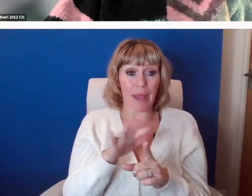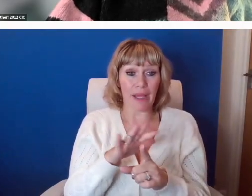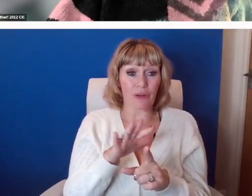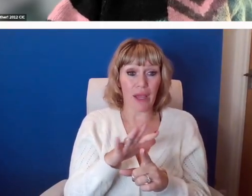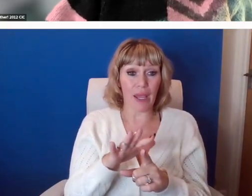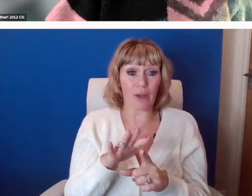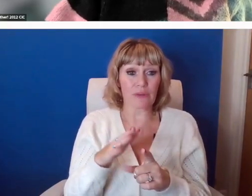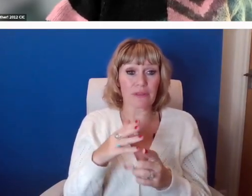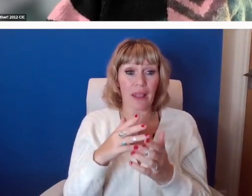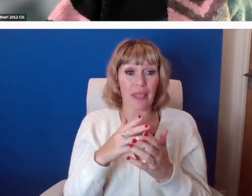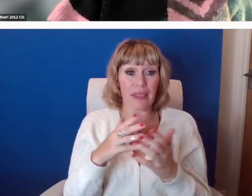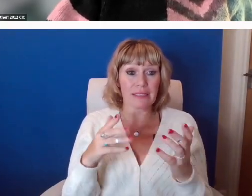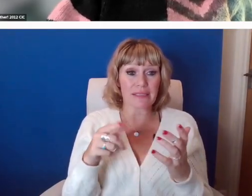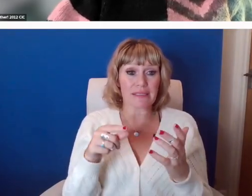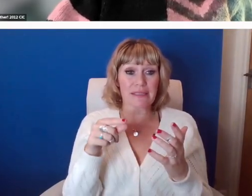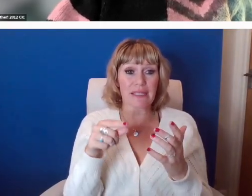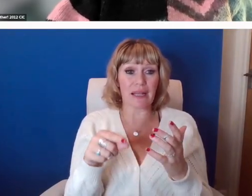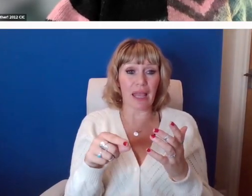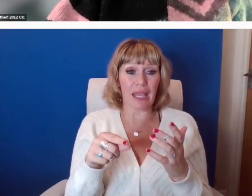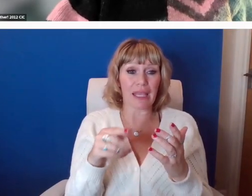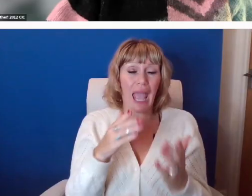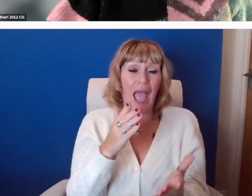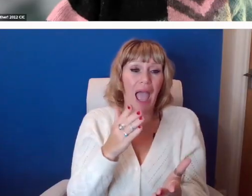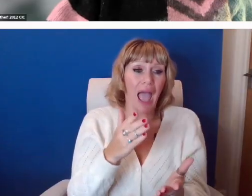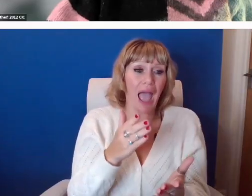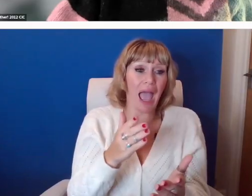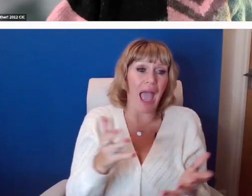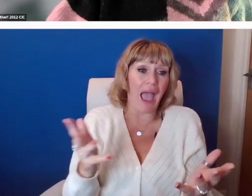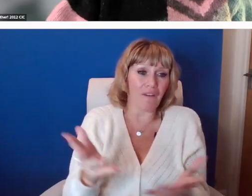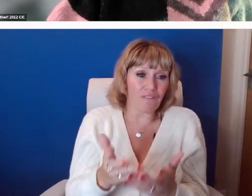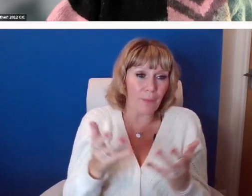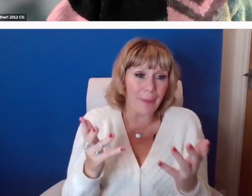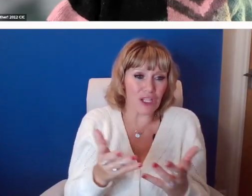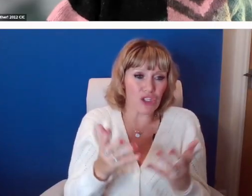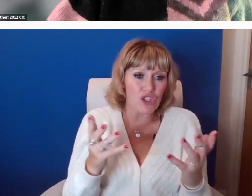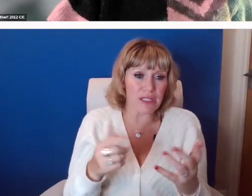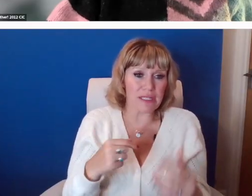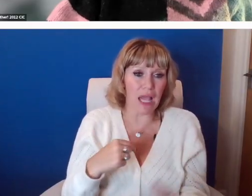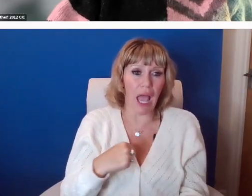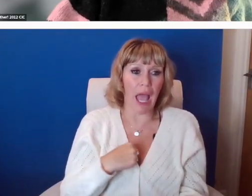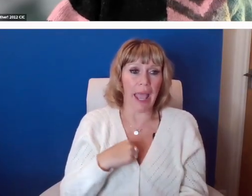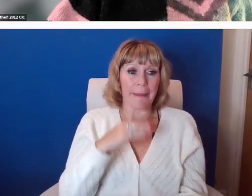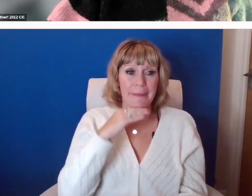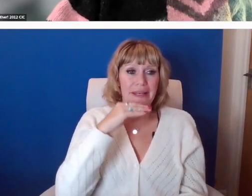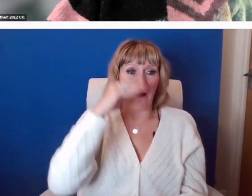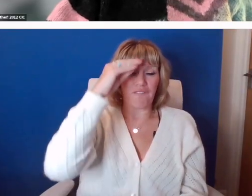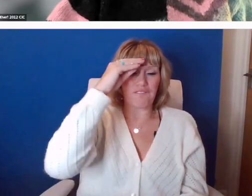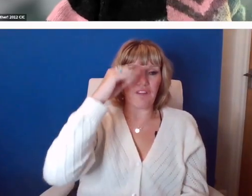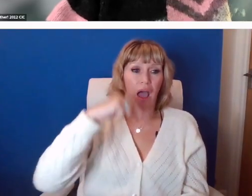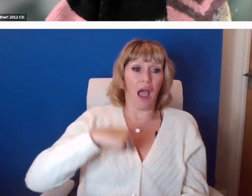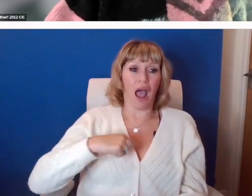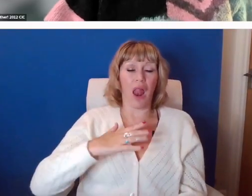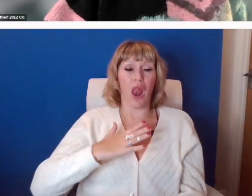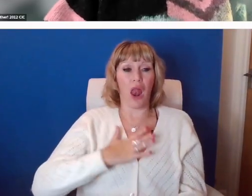of affirmations. And I can just see here, I am enough. I love myself.